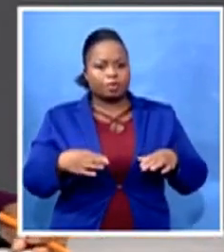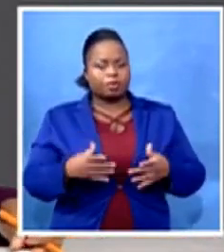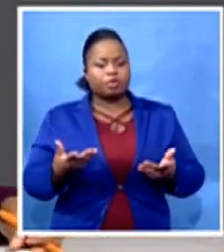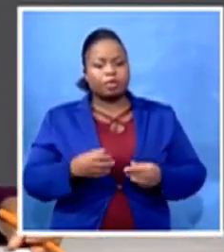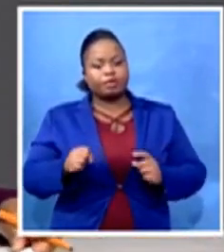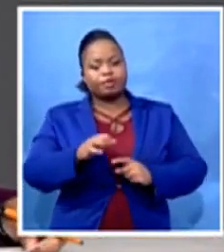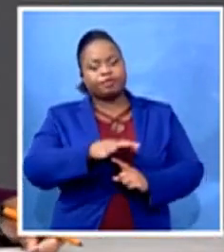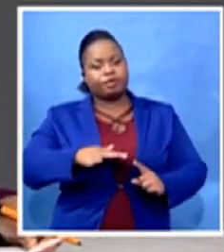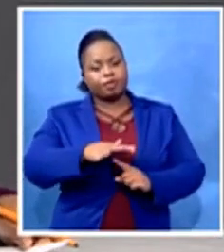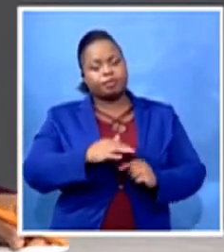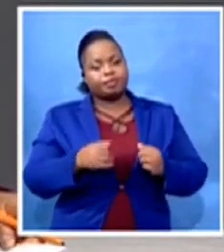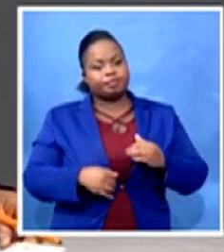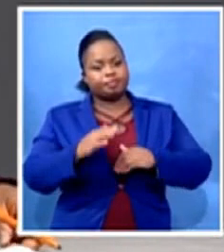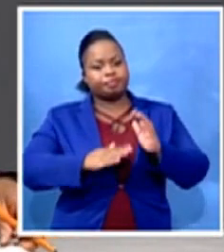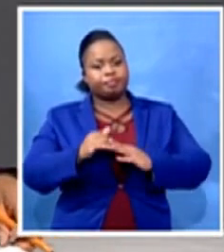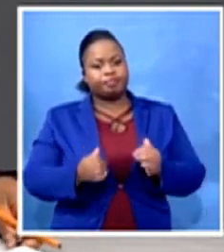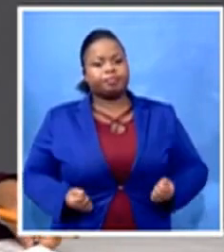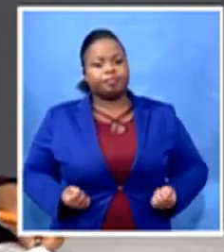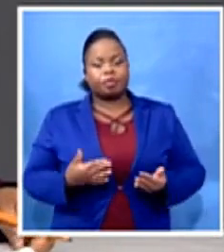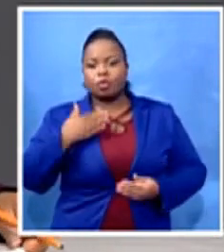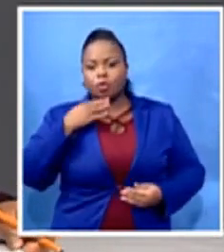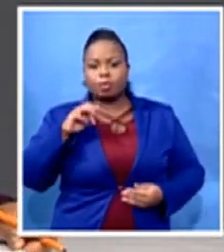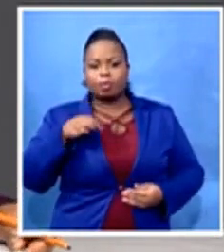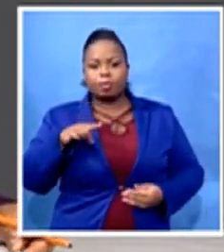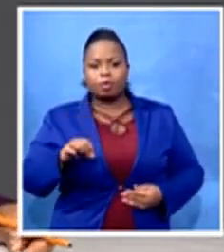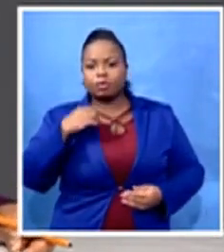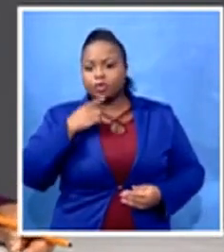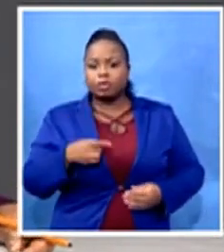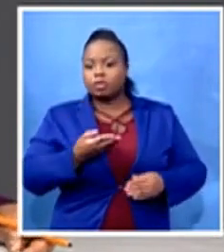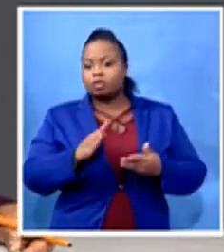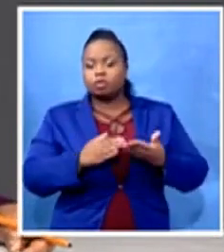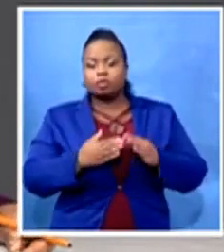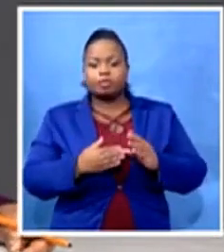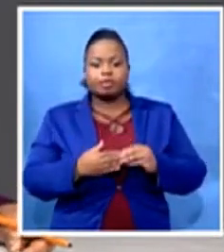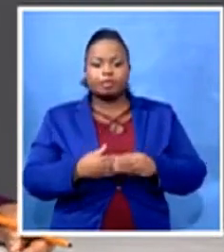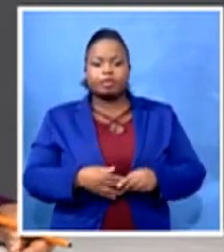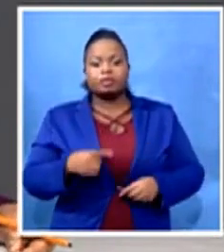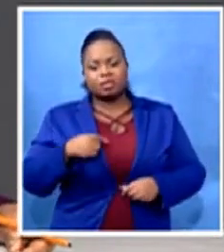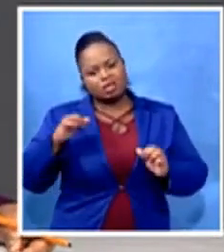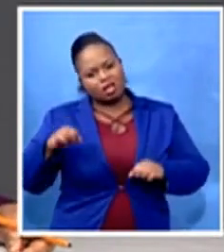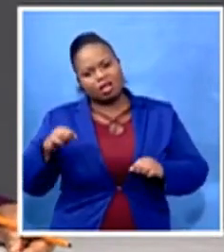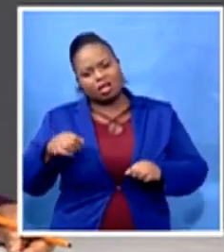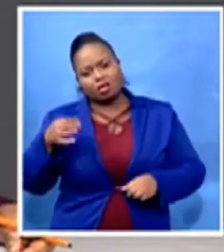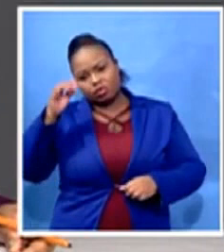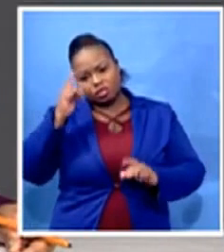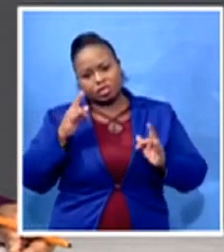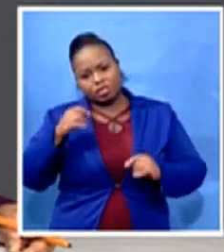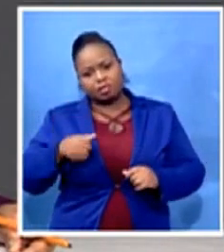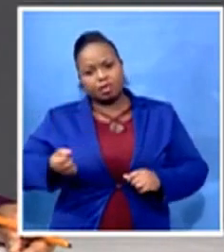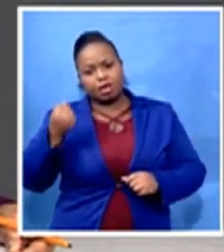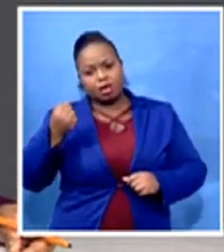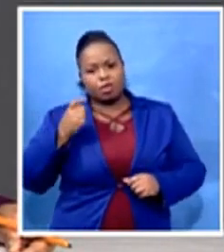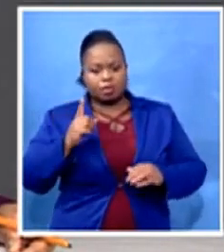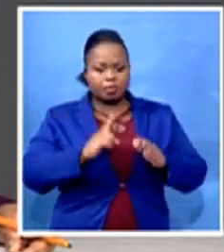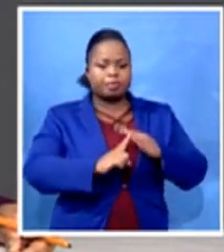Moerane, is now calling upon residents to allow City Power officials and its contractors access to their premises. The contractors will carry